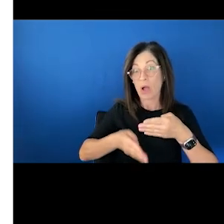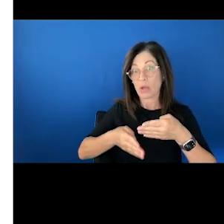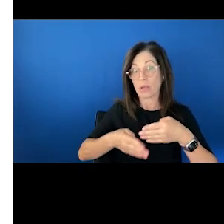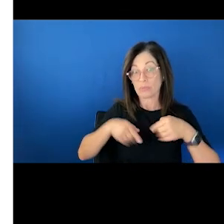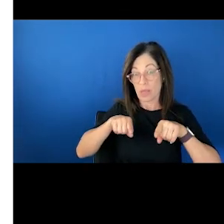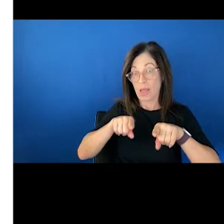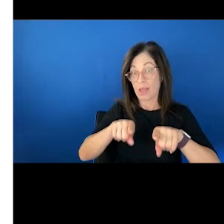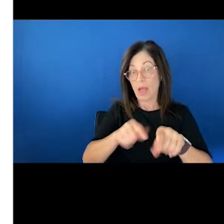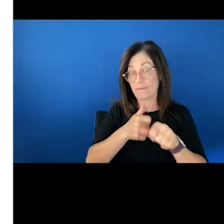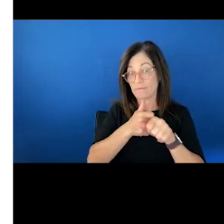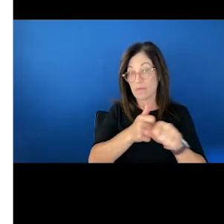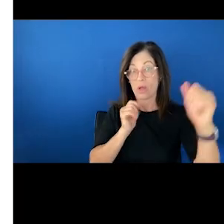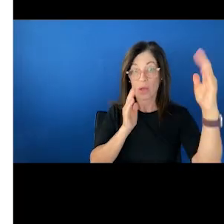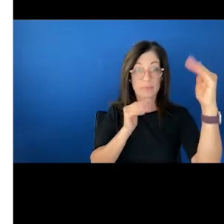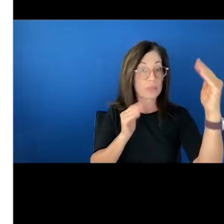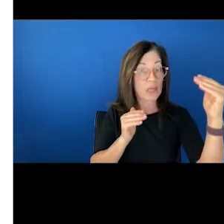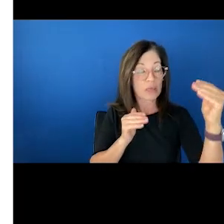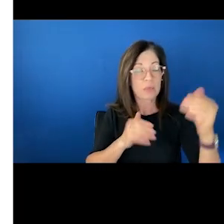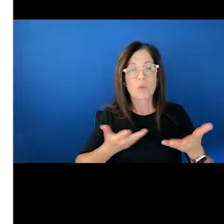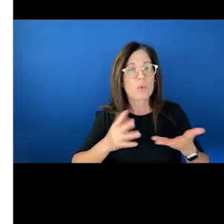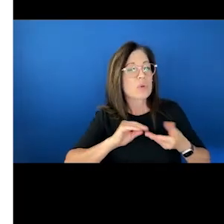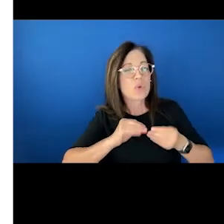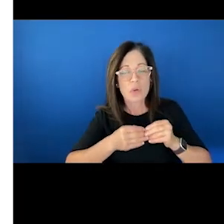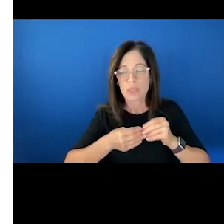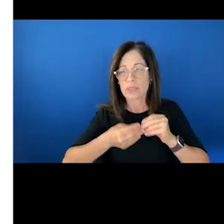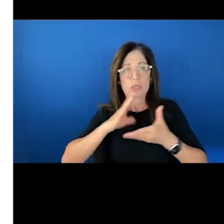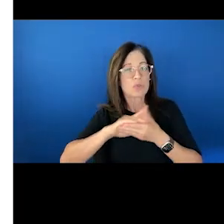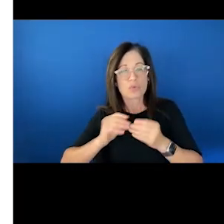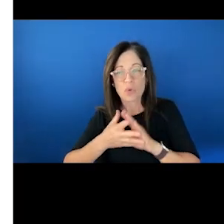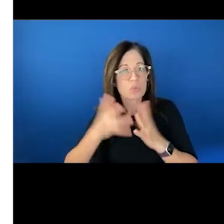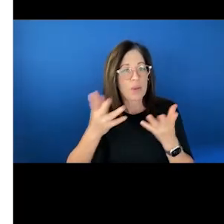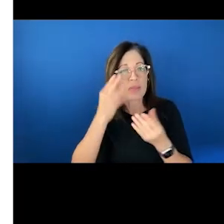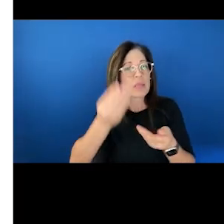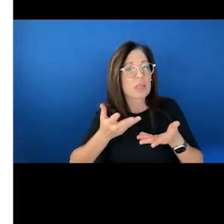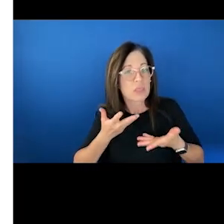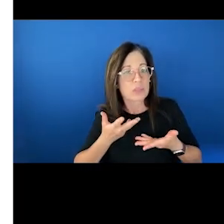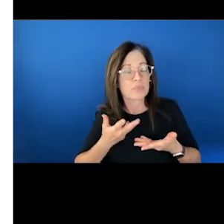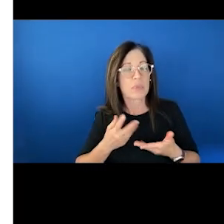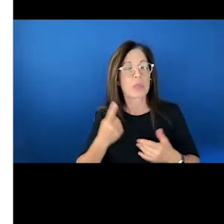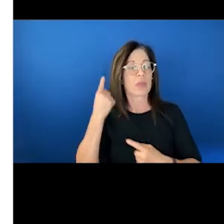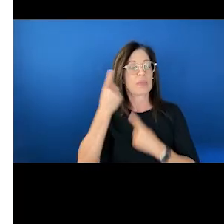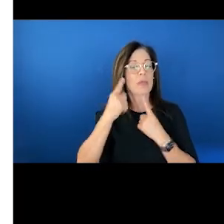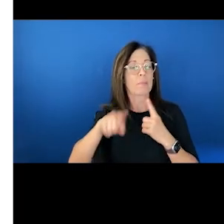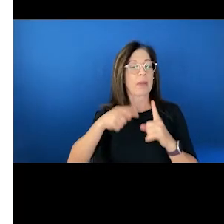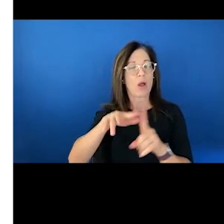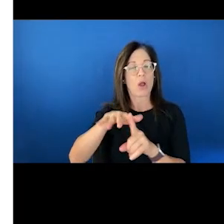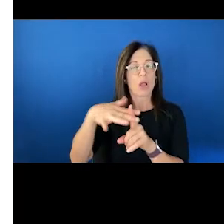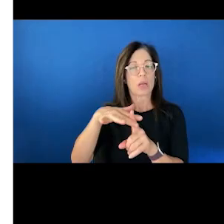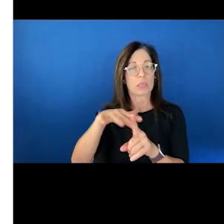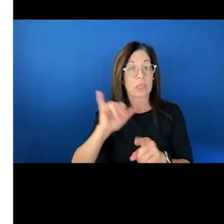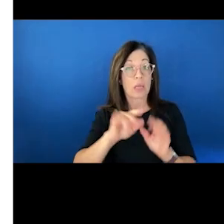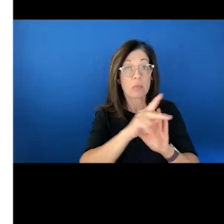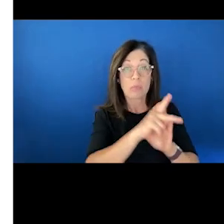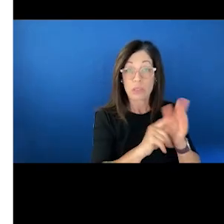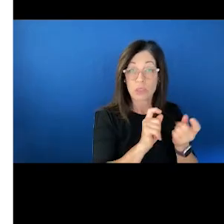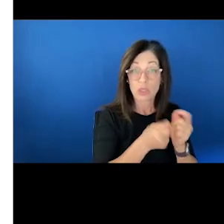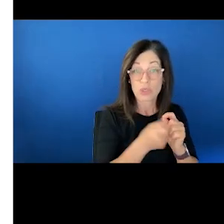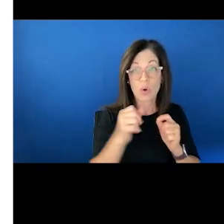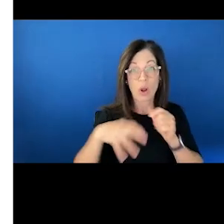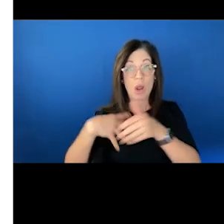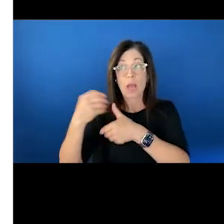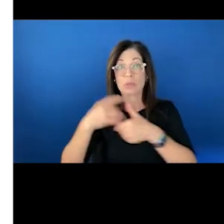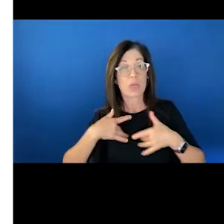with expectations? What do the numbers and stories tell us? Consider context, like policy changes or